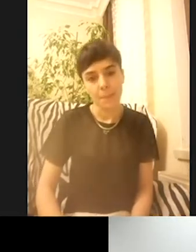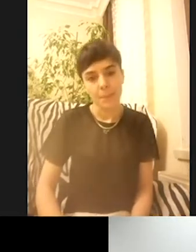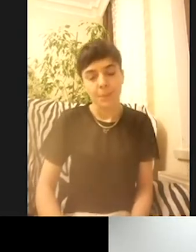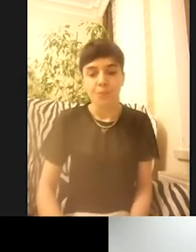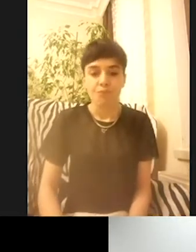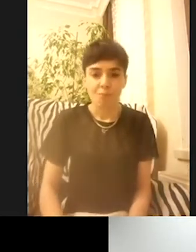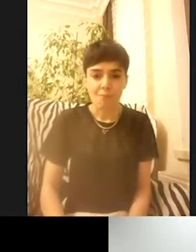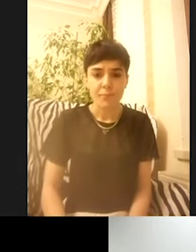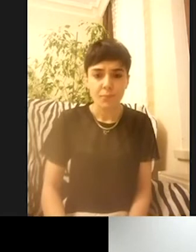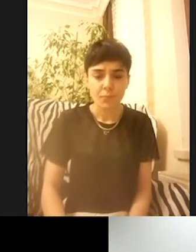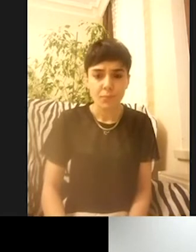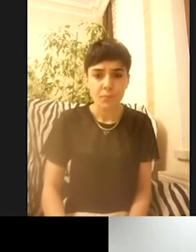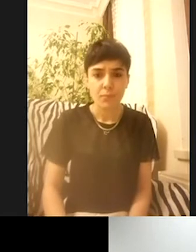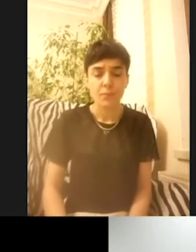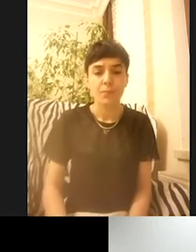think about,